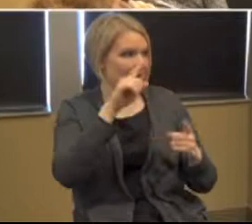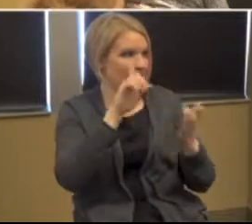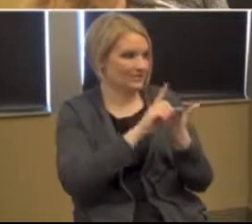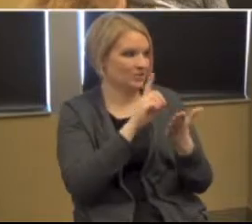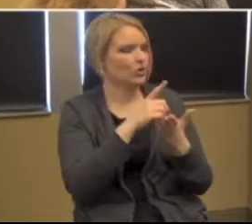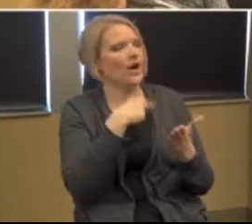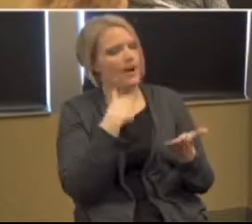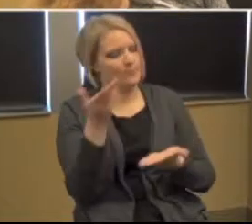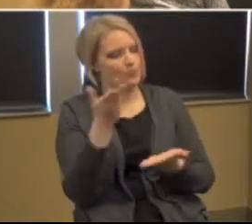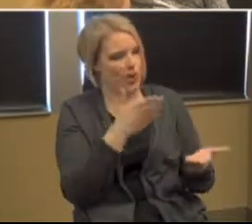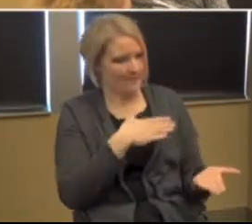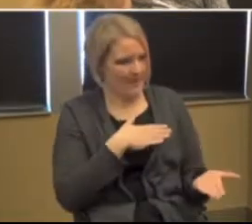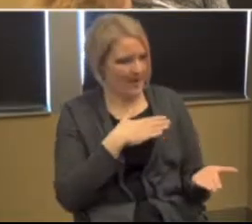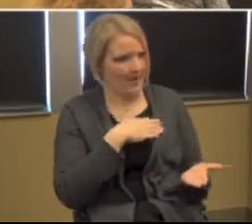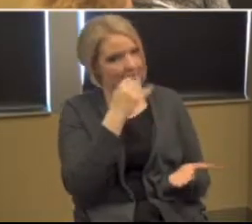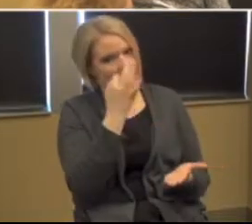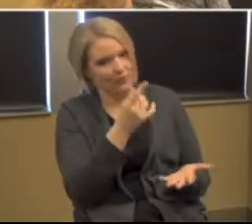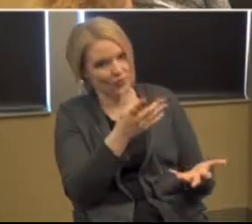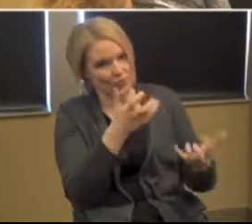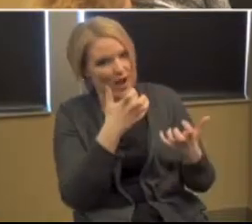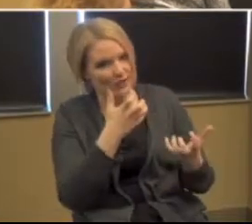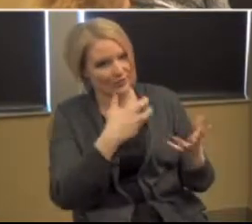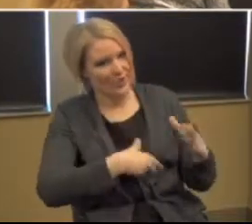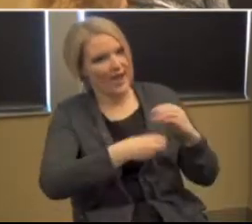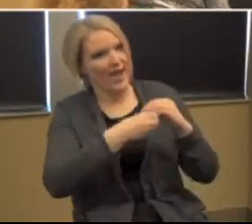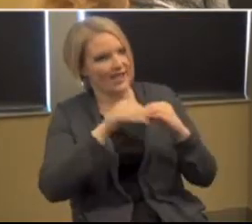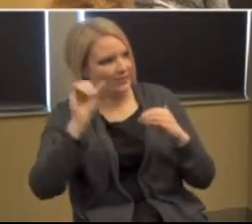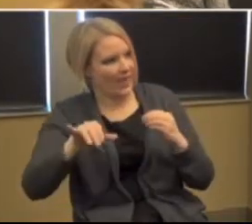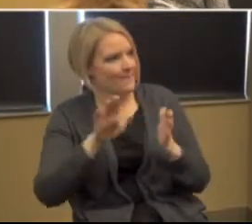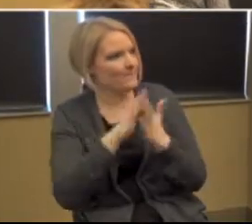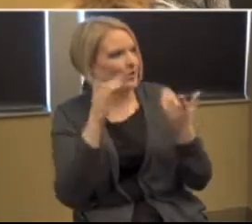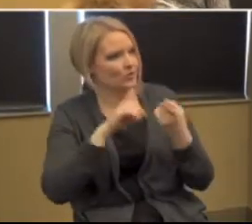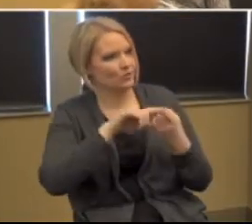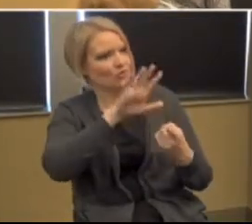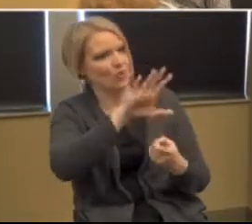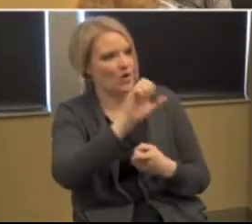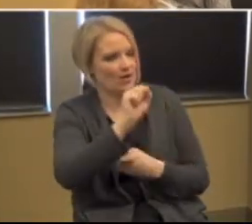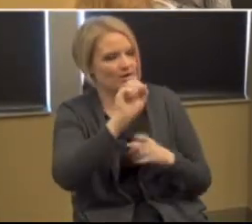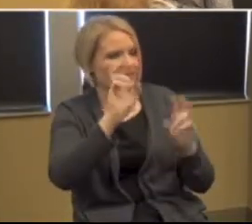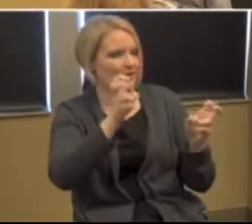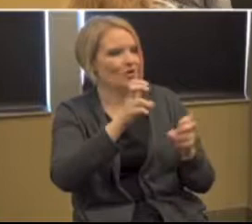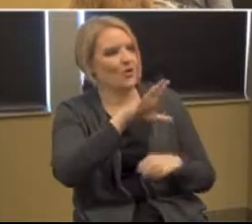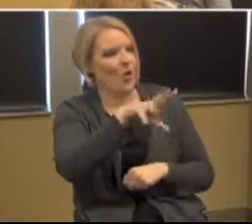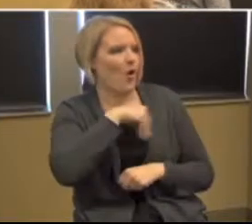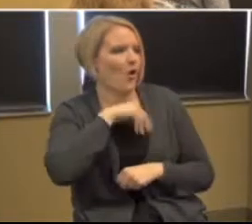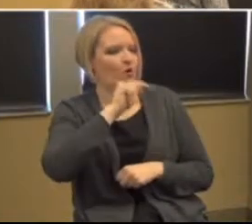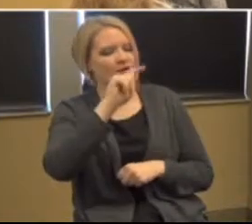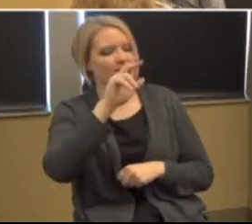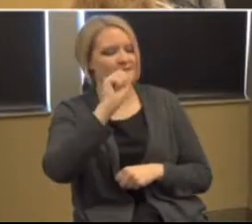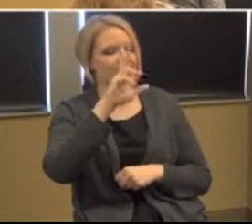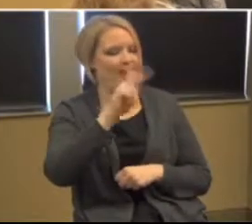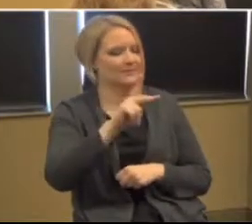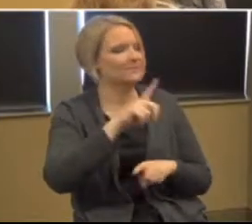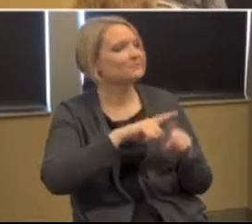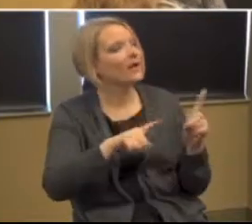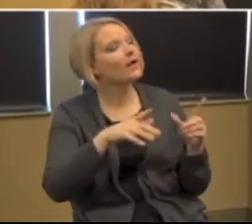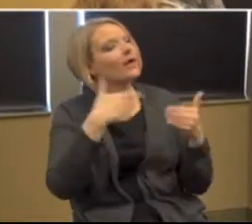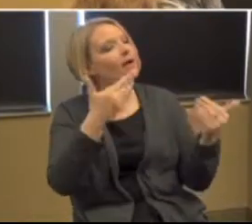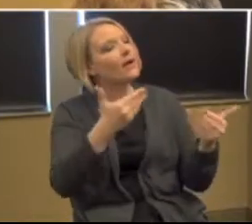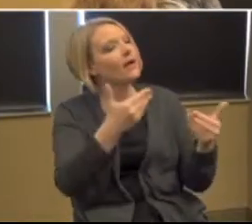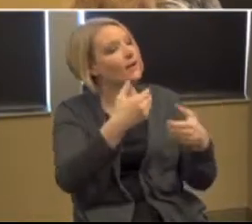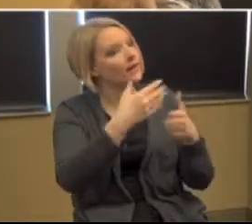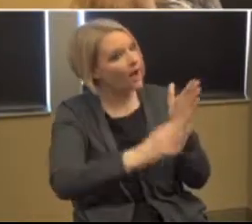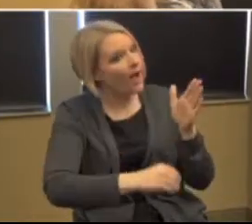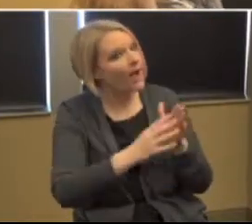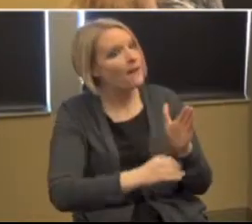with me today in case you all want to add these into your tasks that you're going to create. But make your copies and use